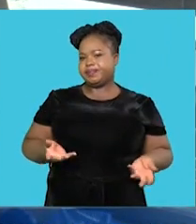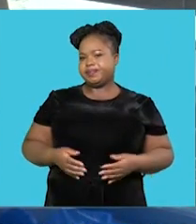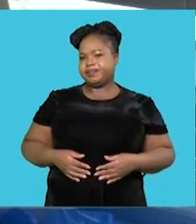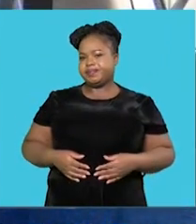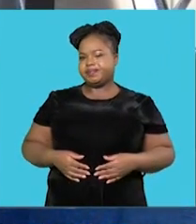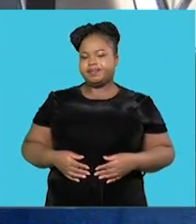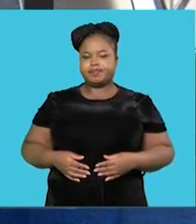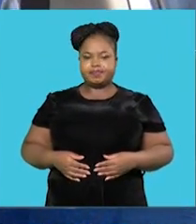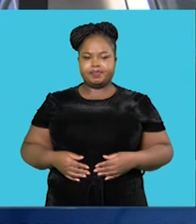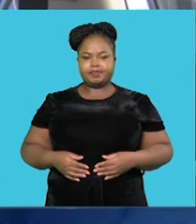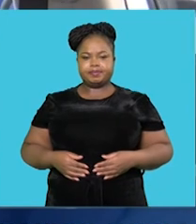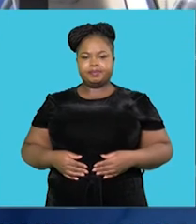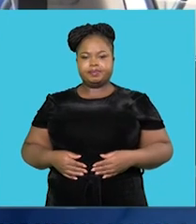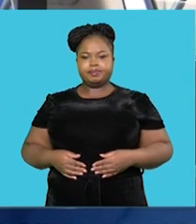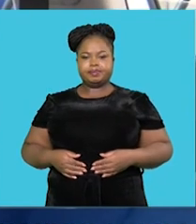the first place.